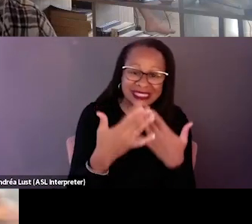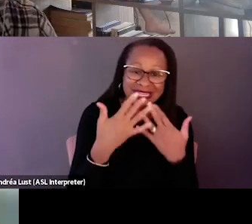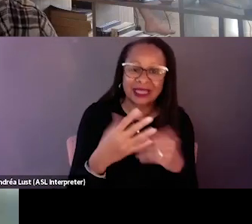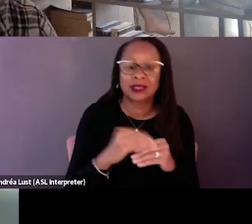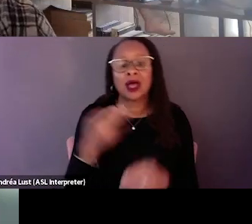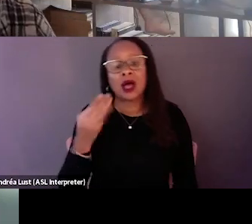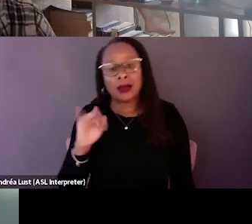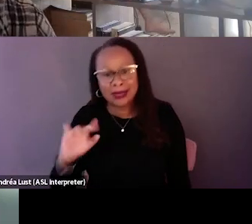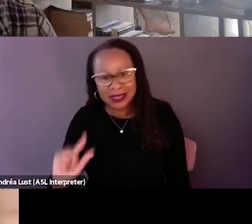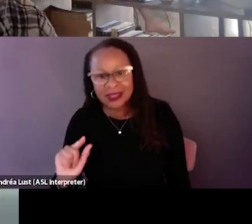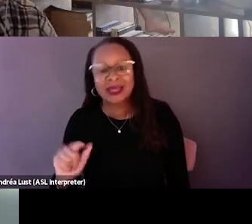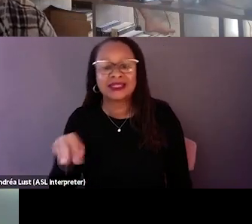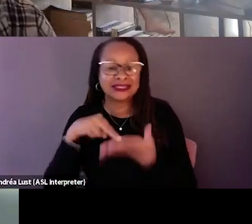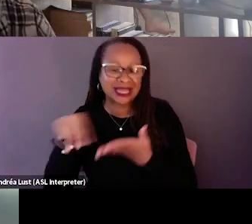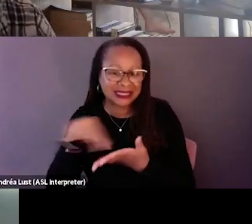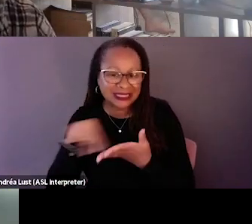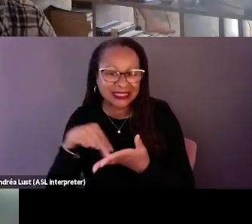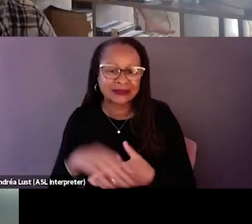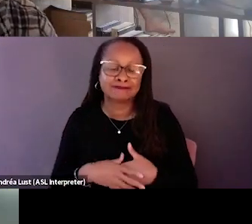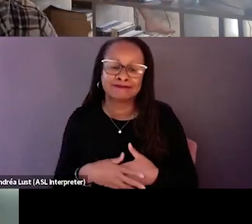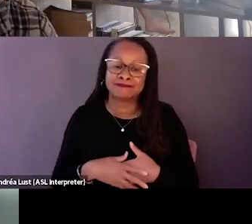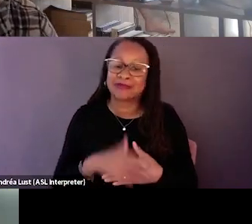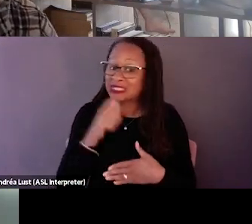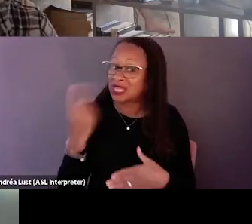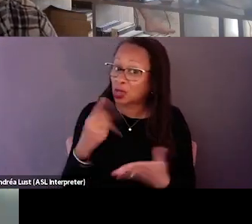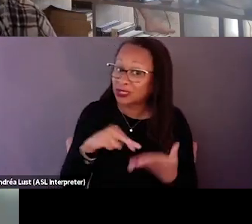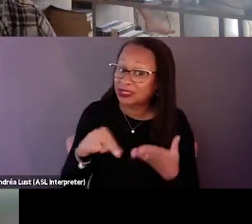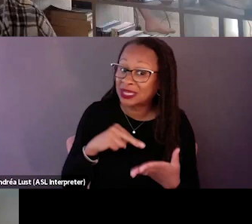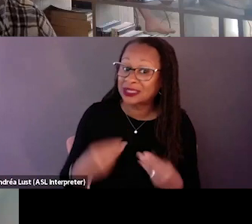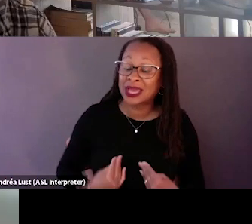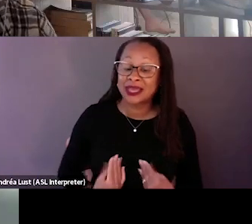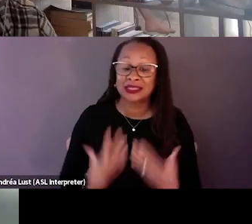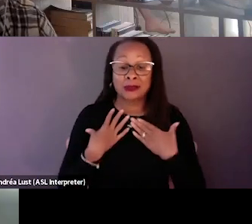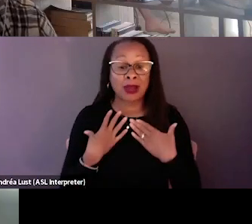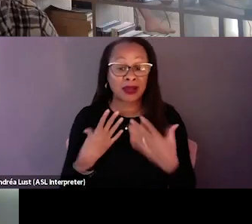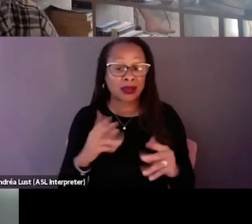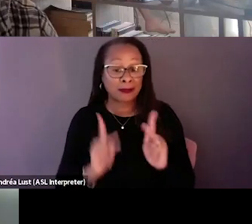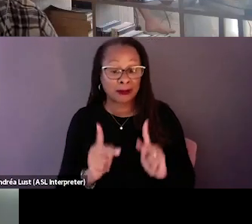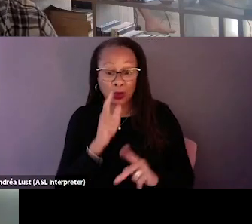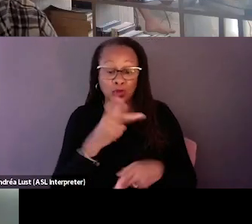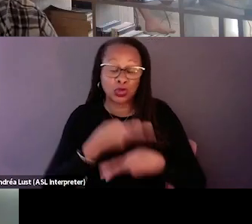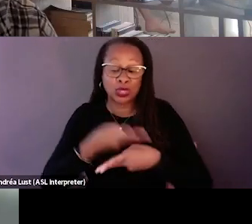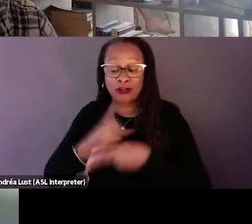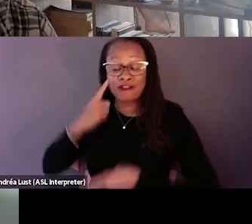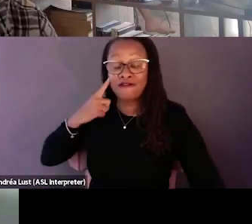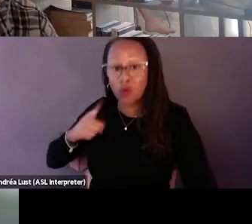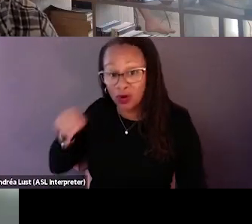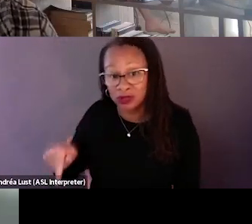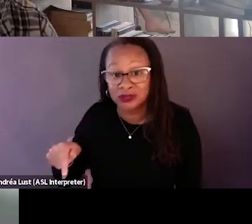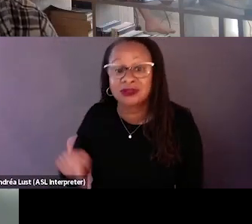humming, dancing. It's not just dancing. It's inspiring the people you are